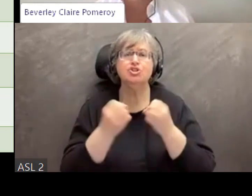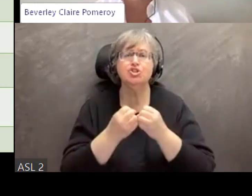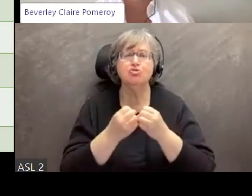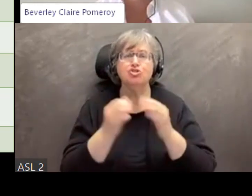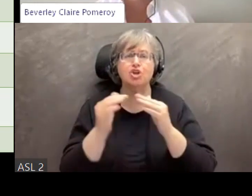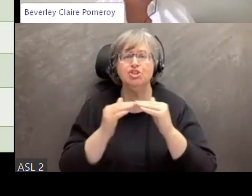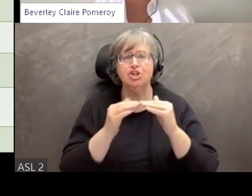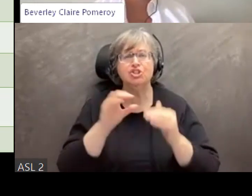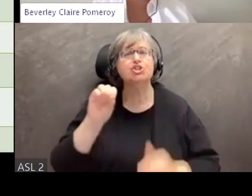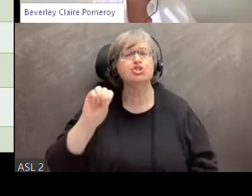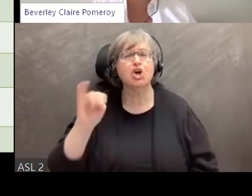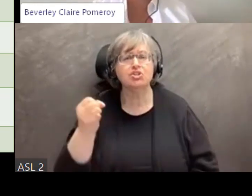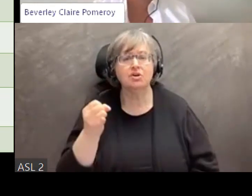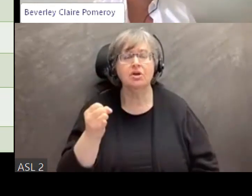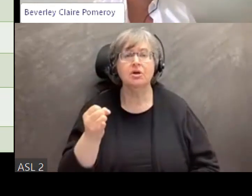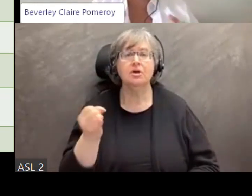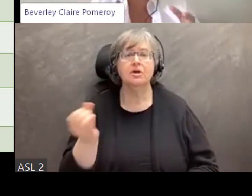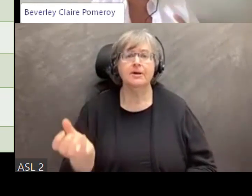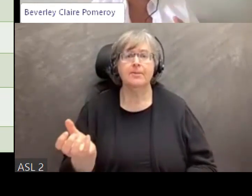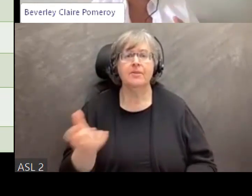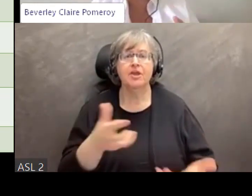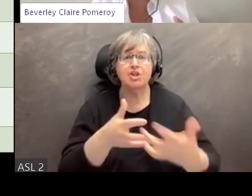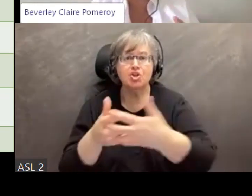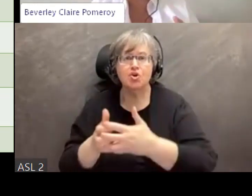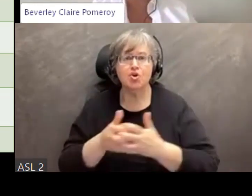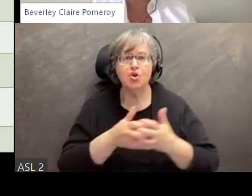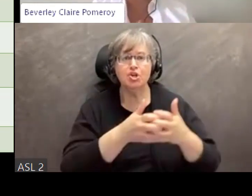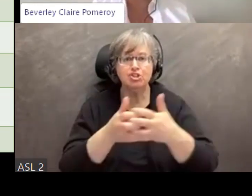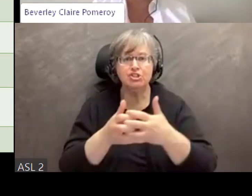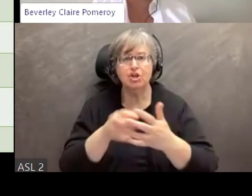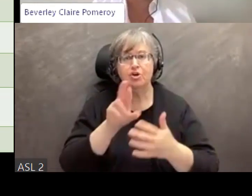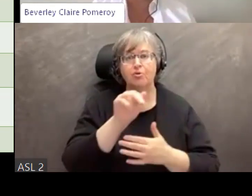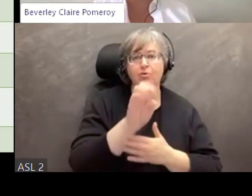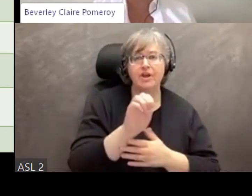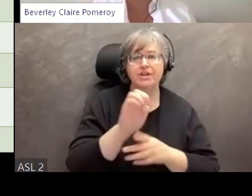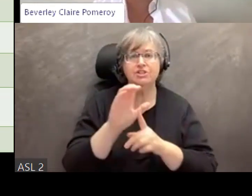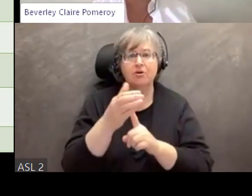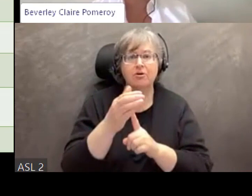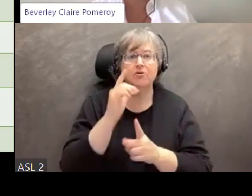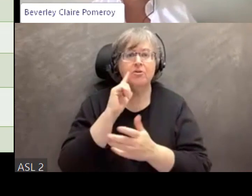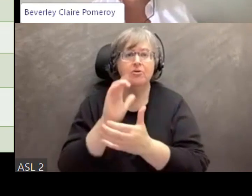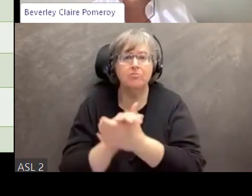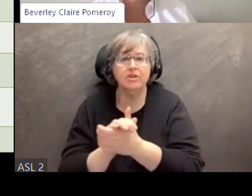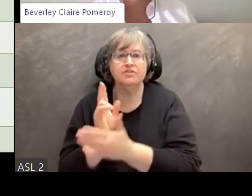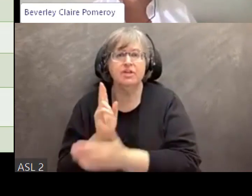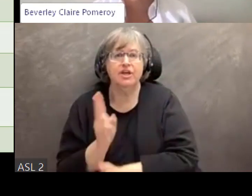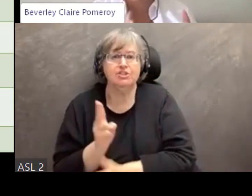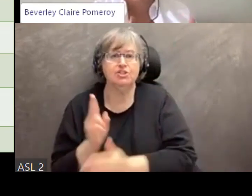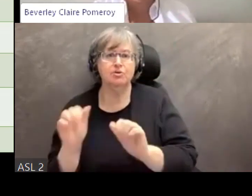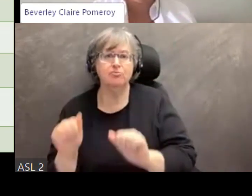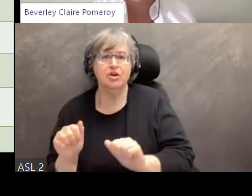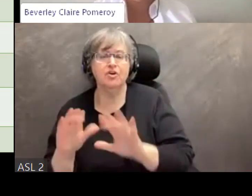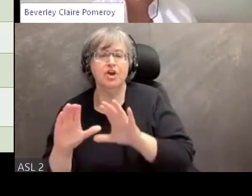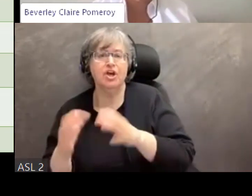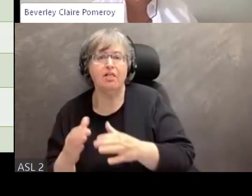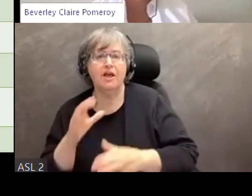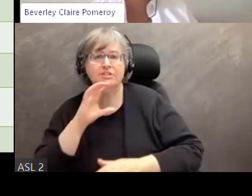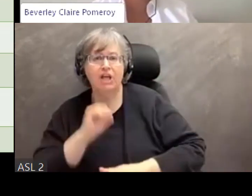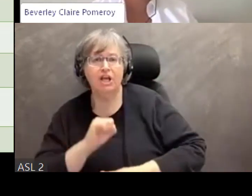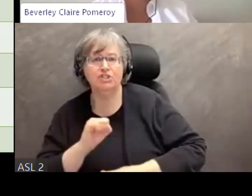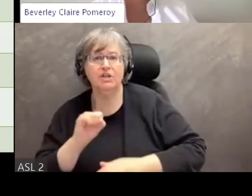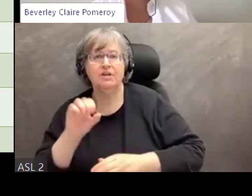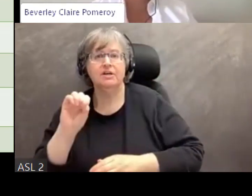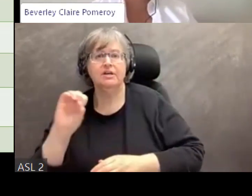social justice, the recognition of the intersection of race, culture, beliefs, history, ability,